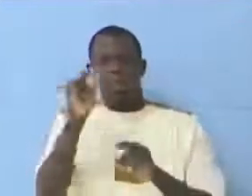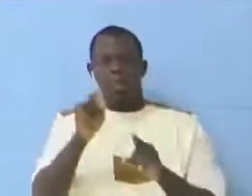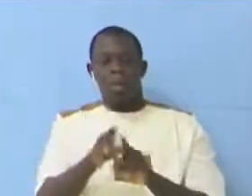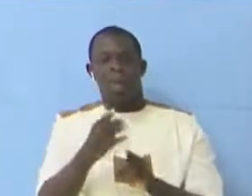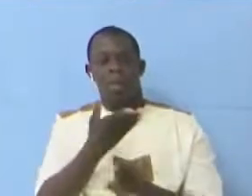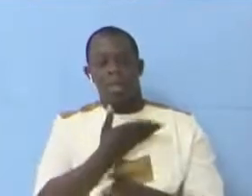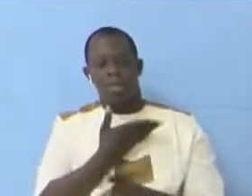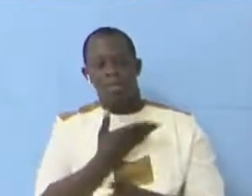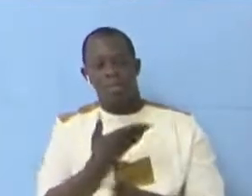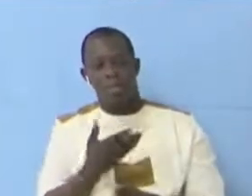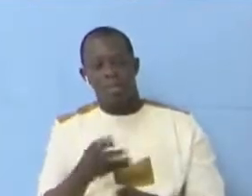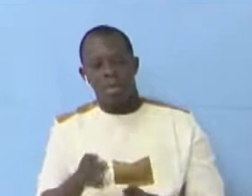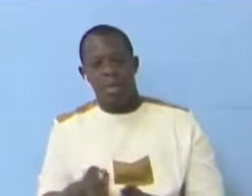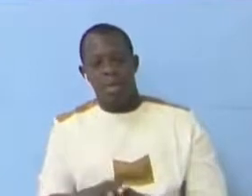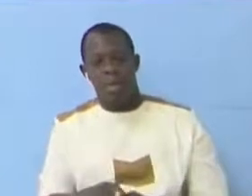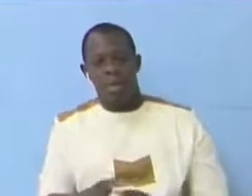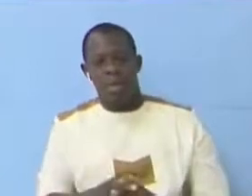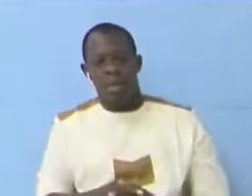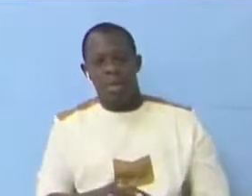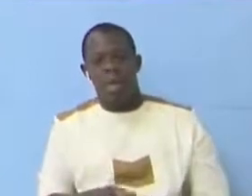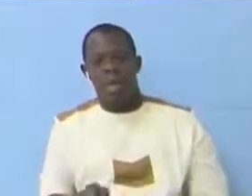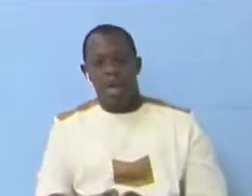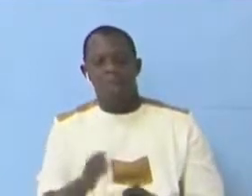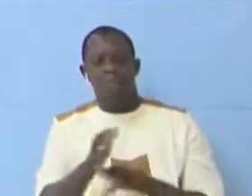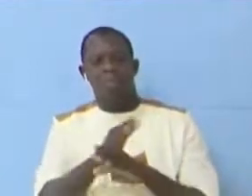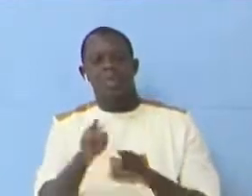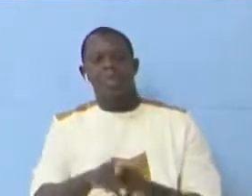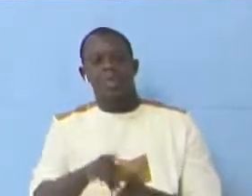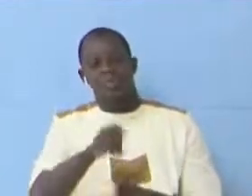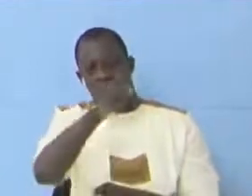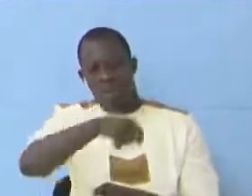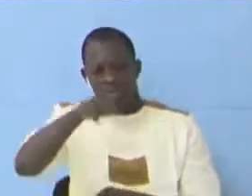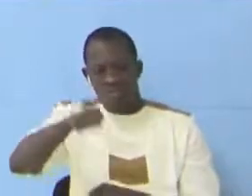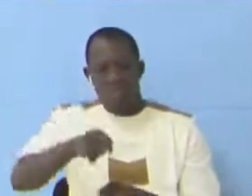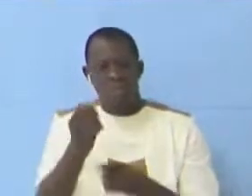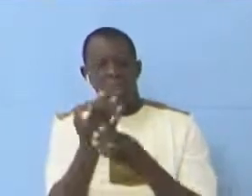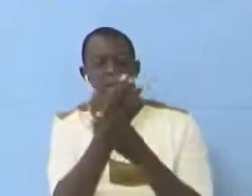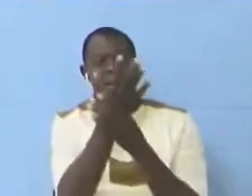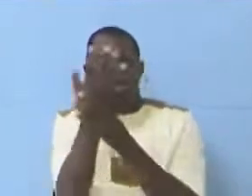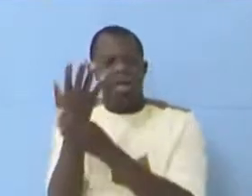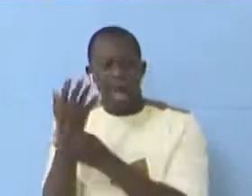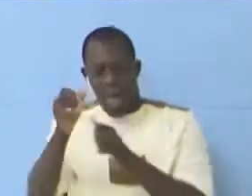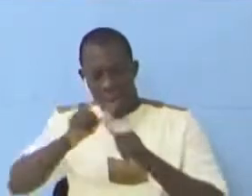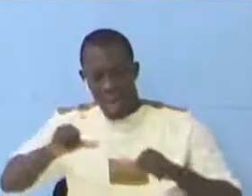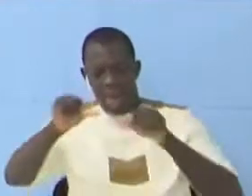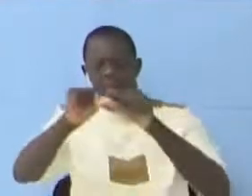small roundabout, a garden, a small area. It's a garden. Then